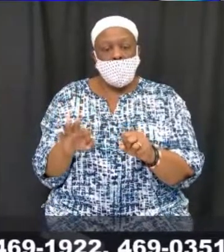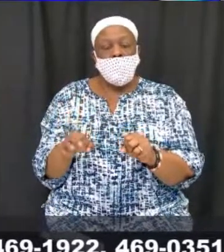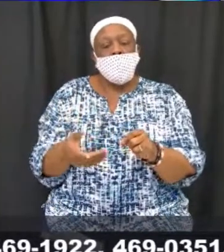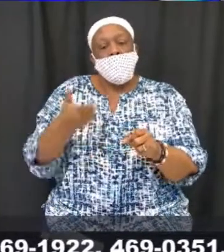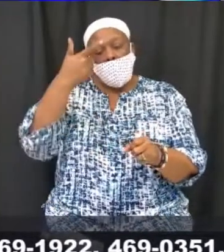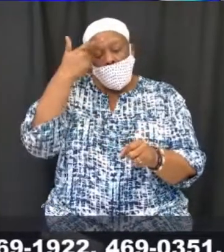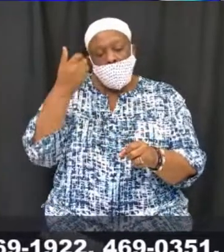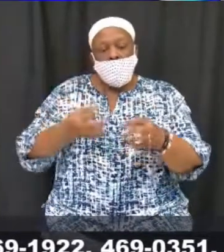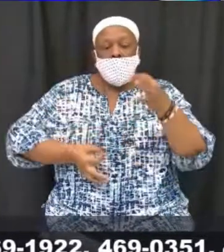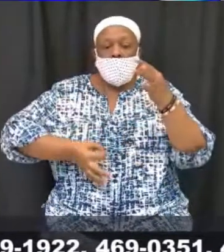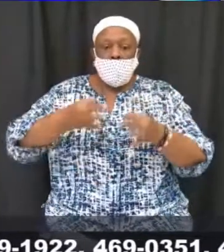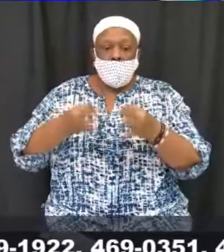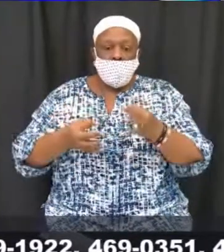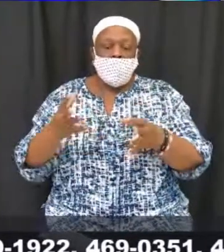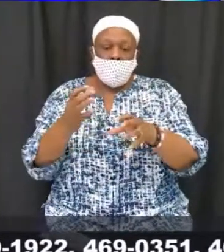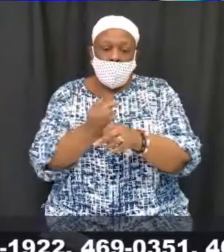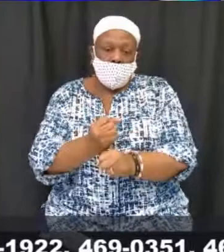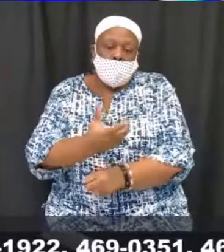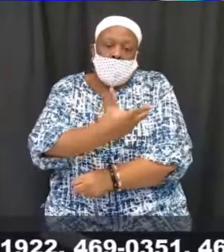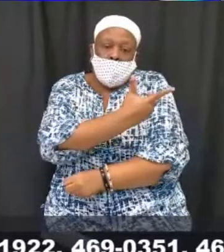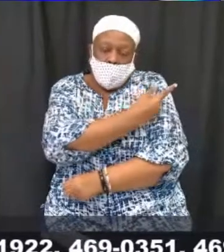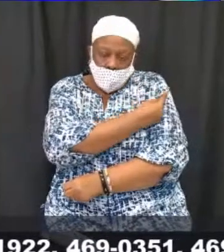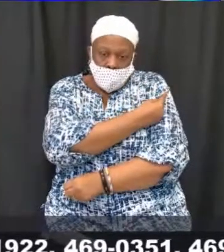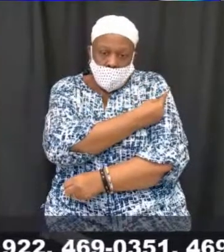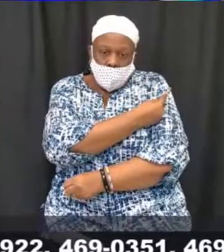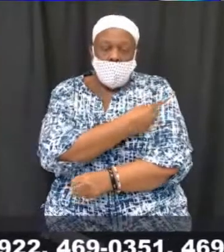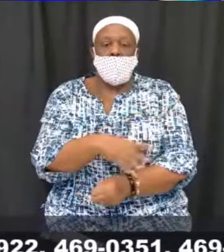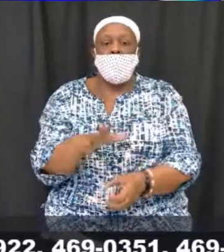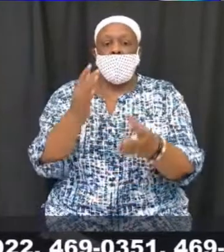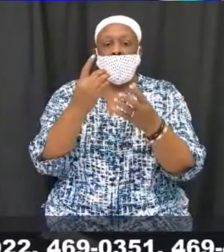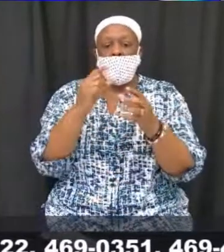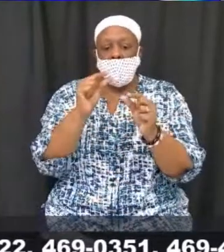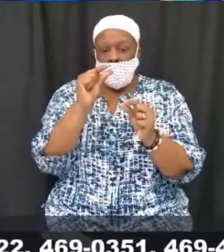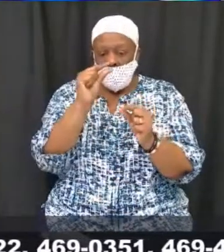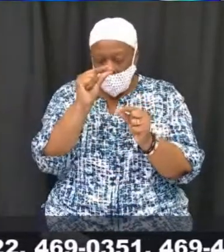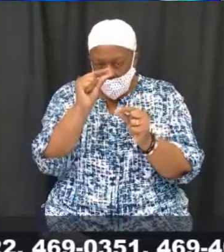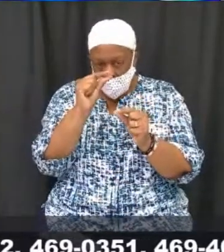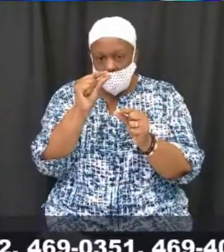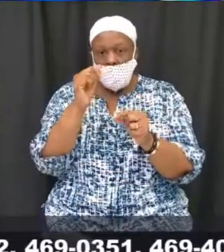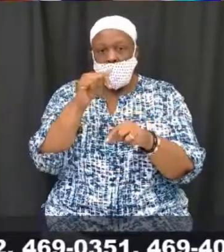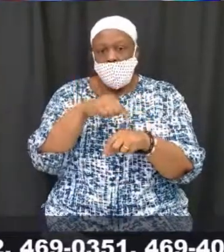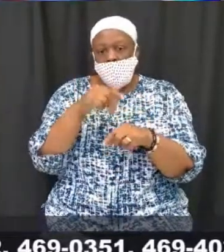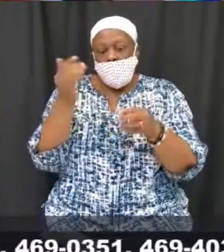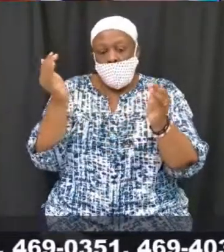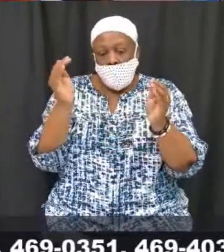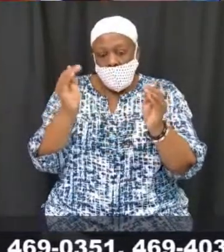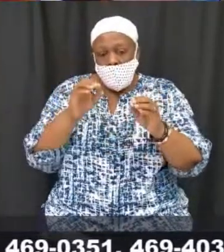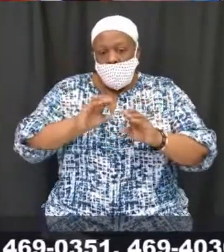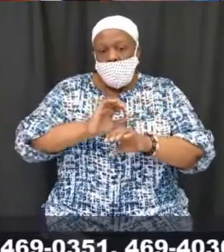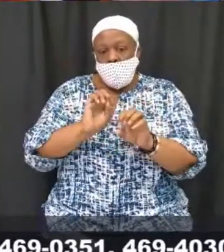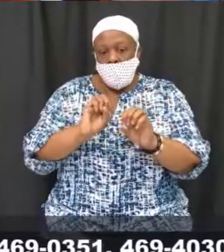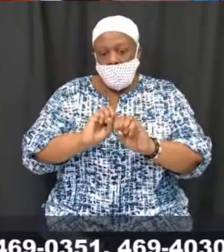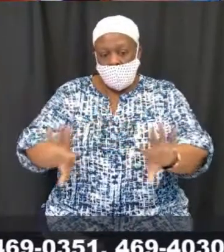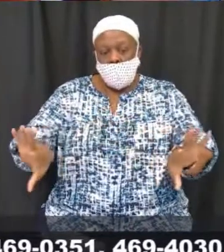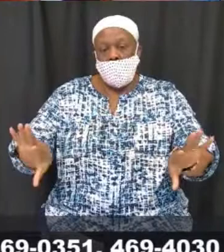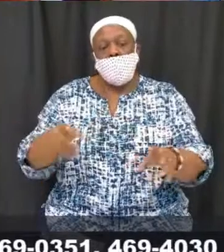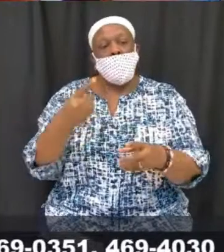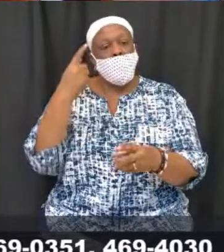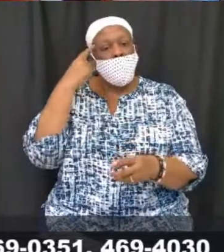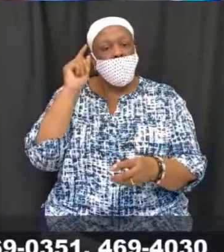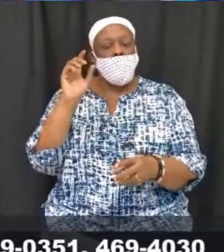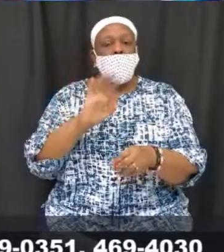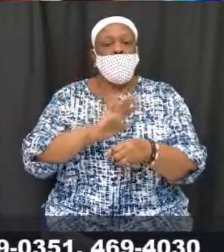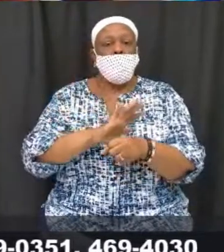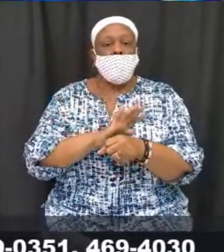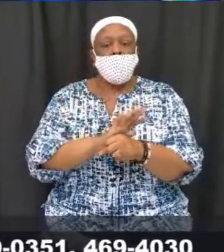of contracting COVID-19 through vaccination. We need to continue to prepare